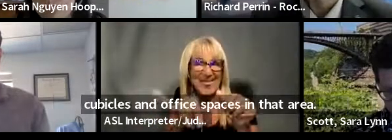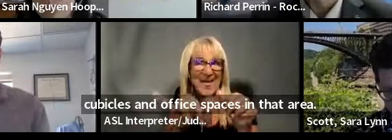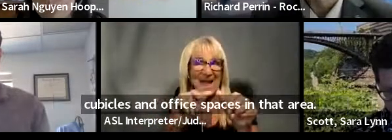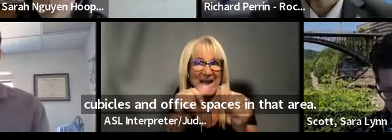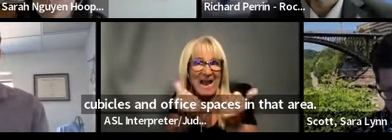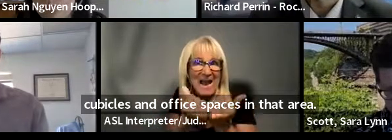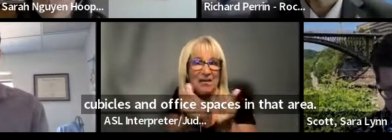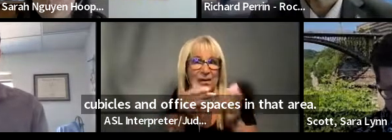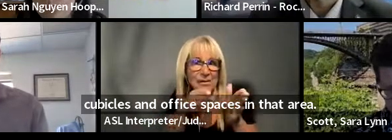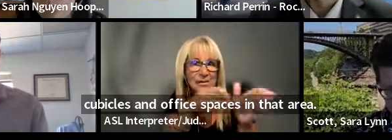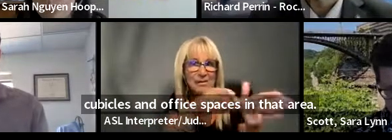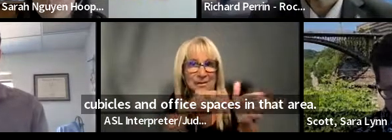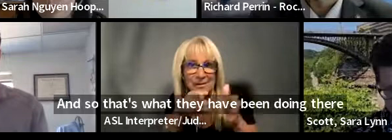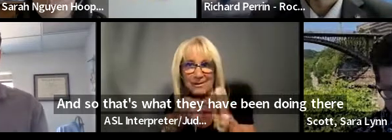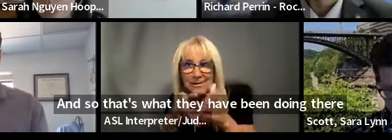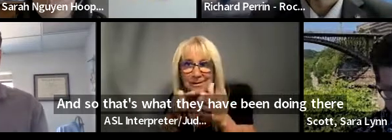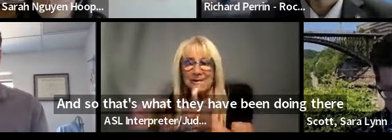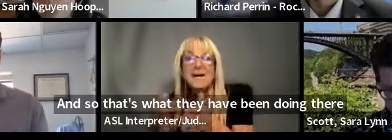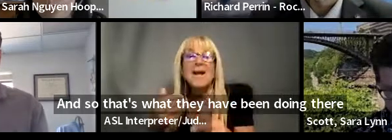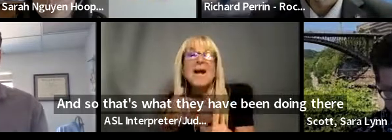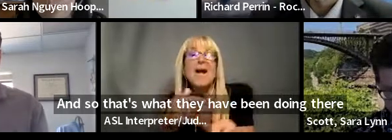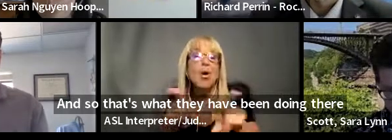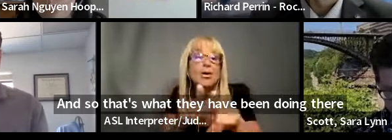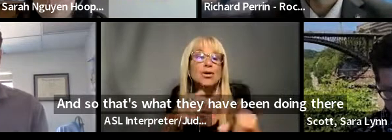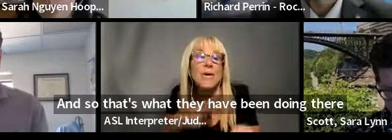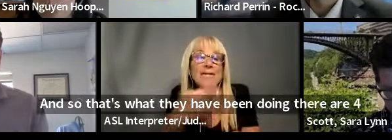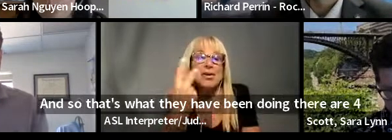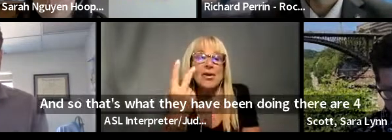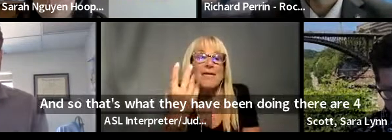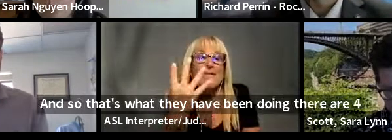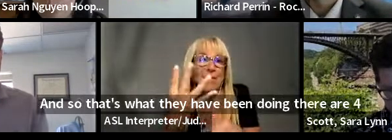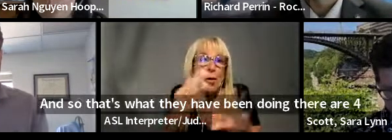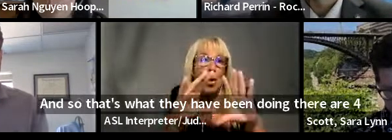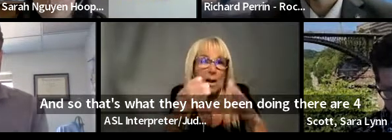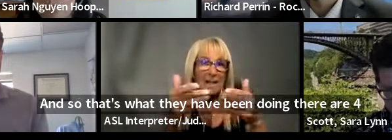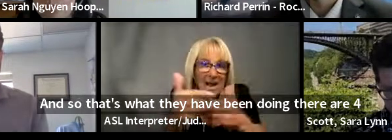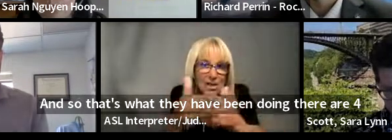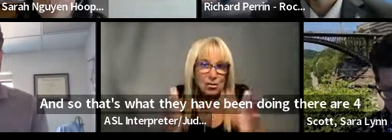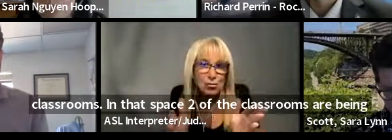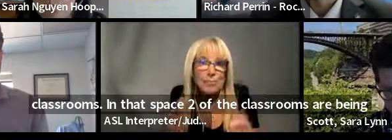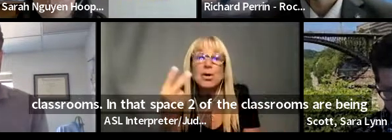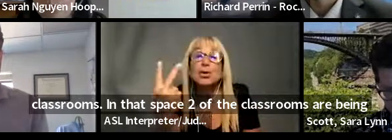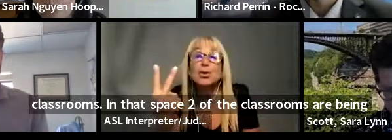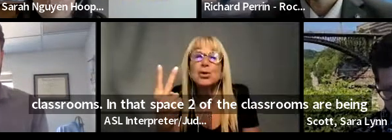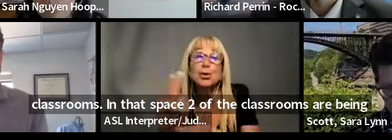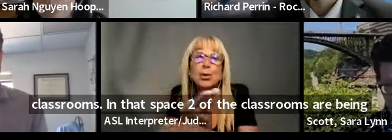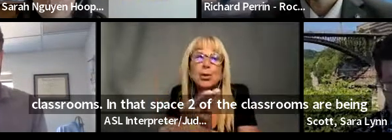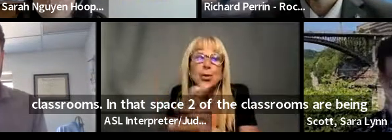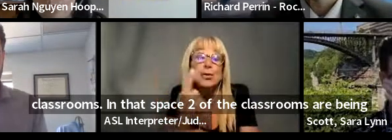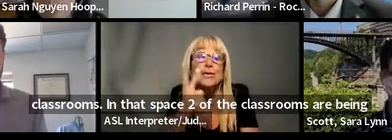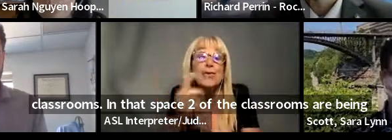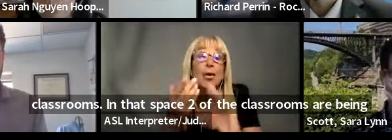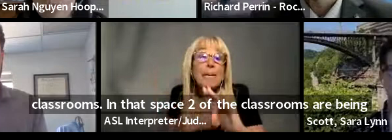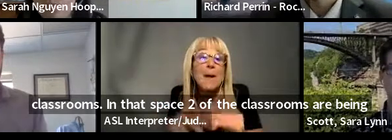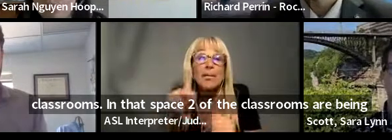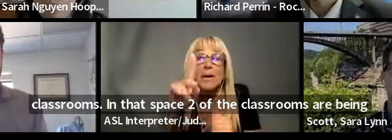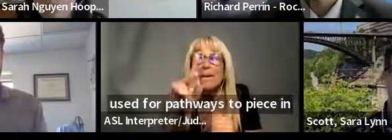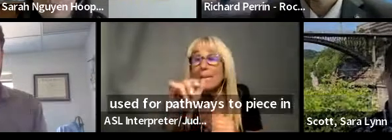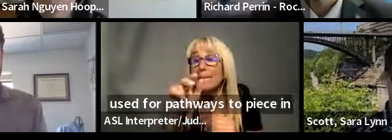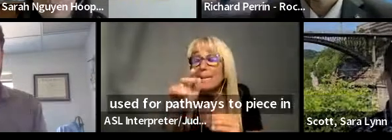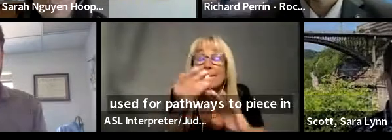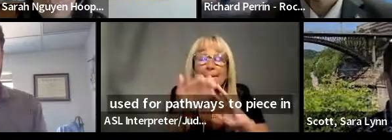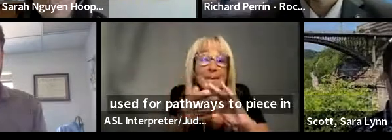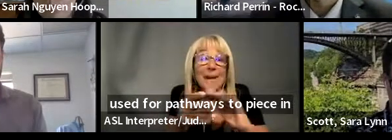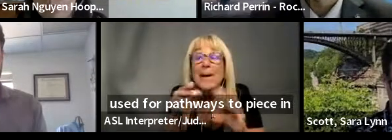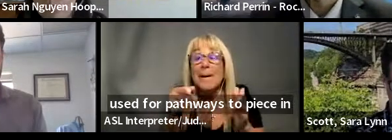are 4 classrooms in that space. 2 of the classrooms are being used for Pathways to Peace and ONS for some of